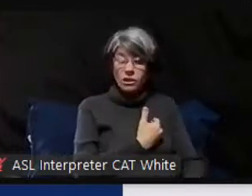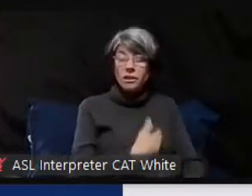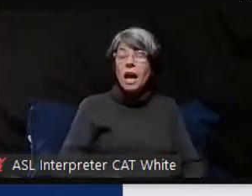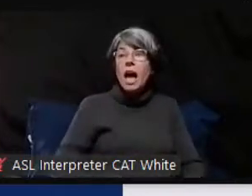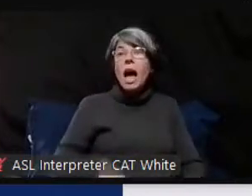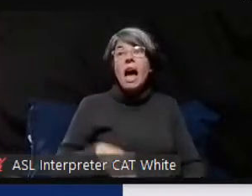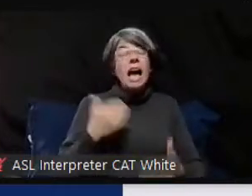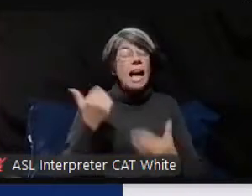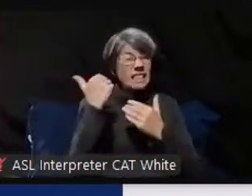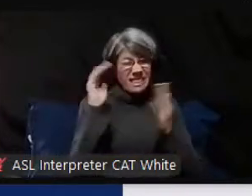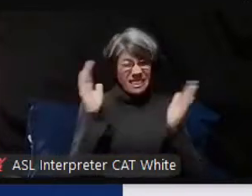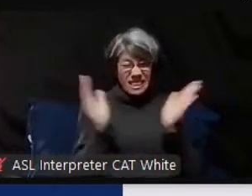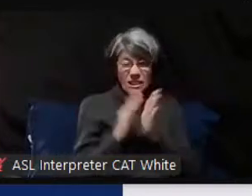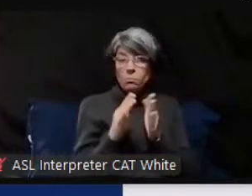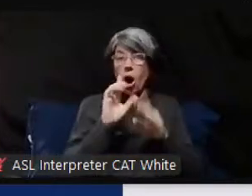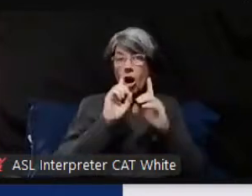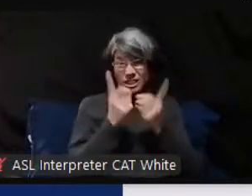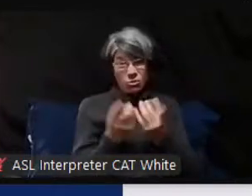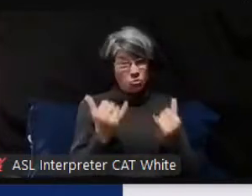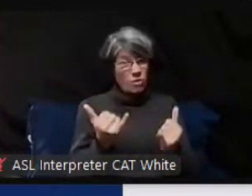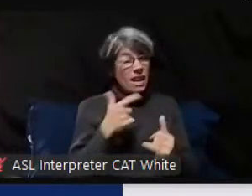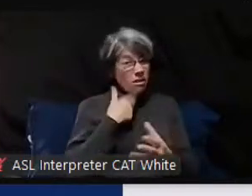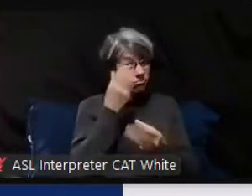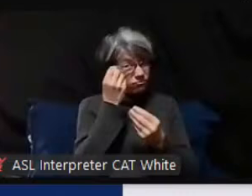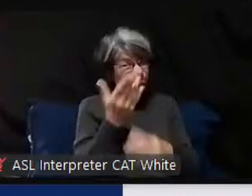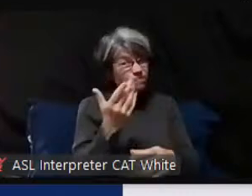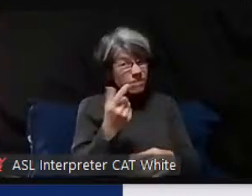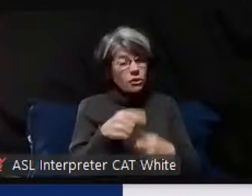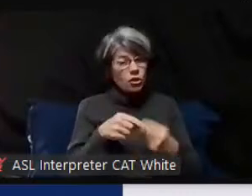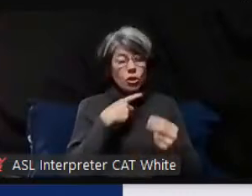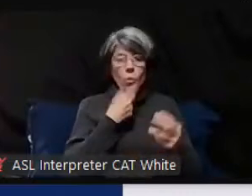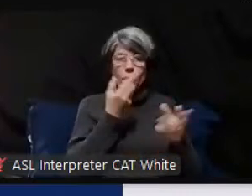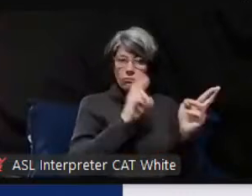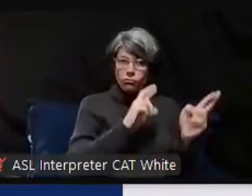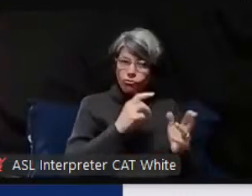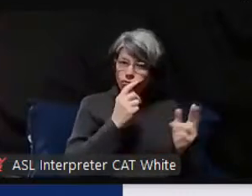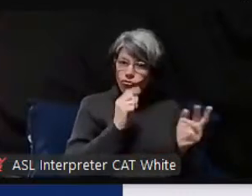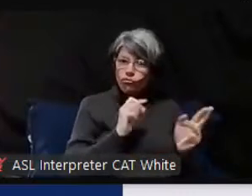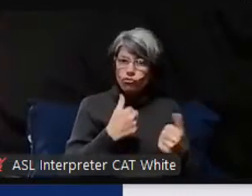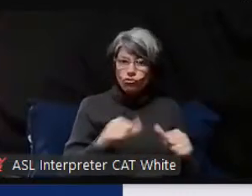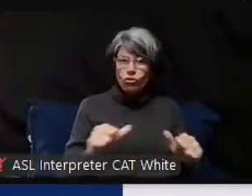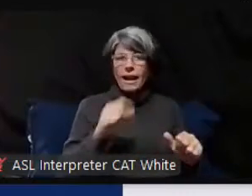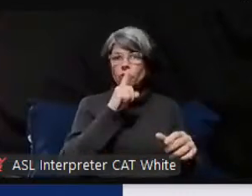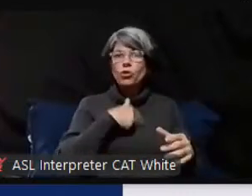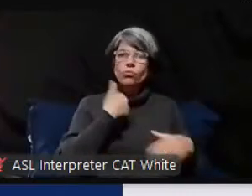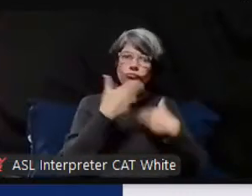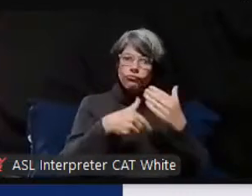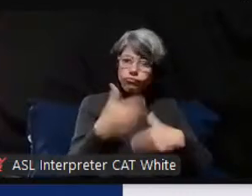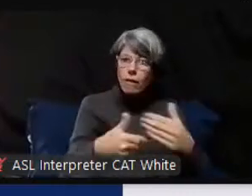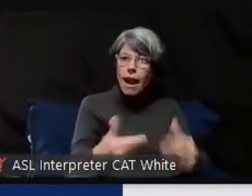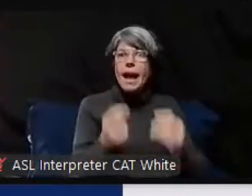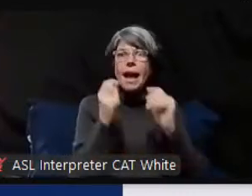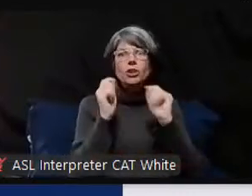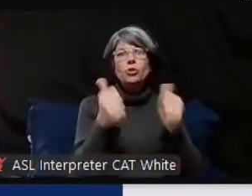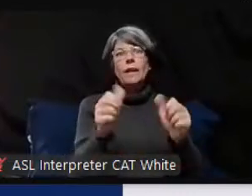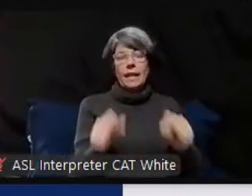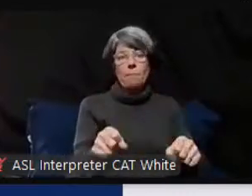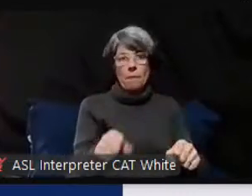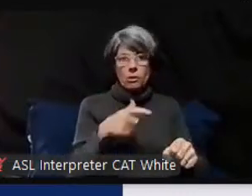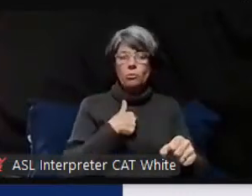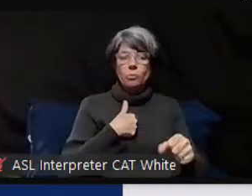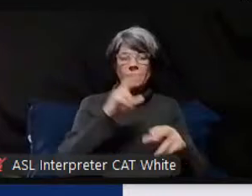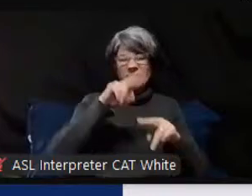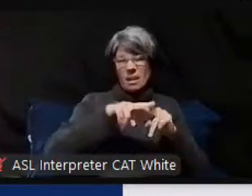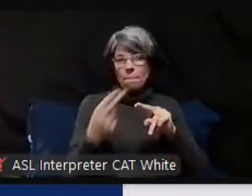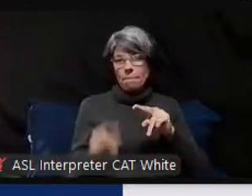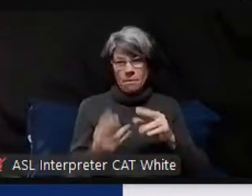as a small district, we're committed to inspecting and treating these sites as efficiently and consistently as possible to minimize mosquito